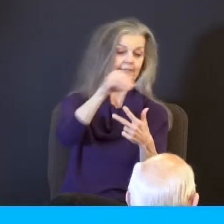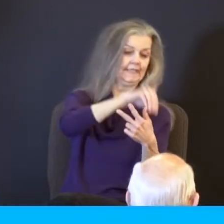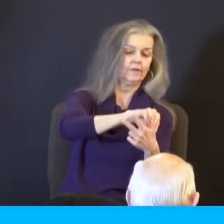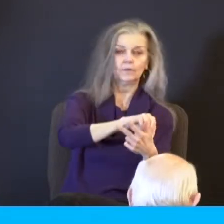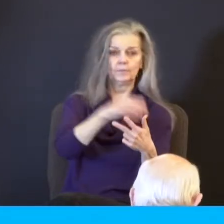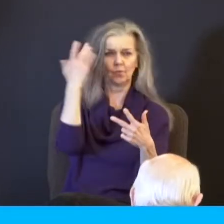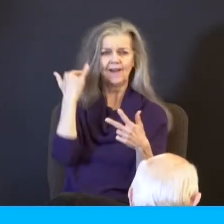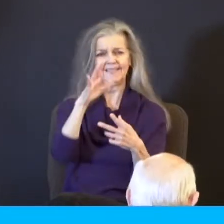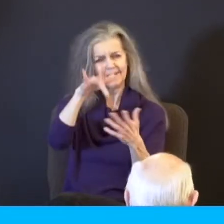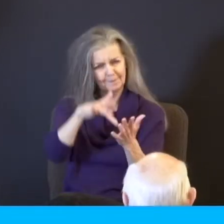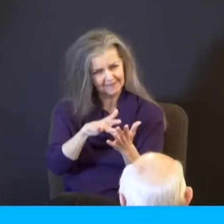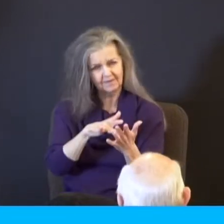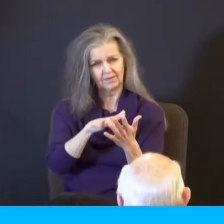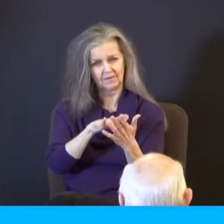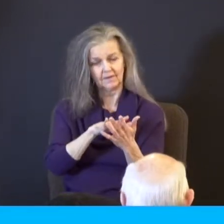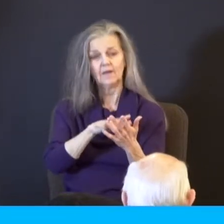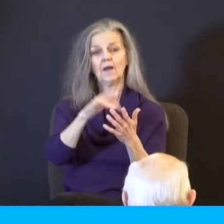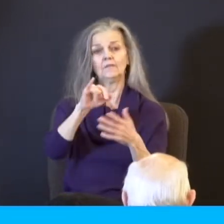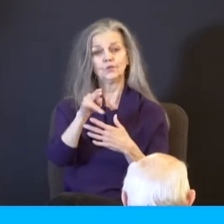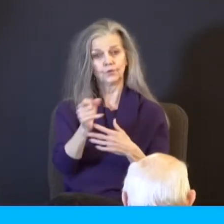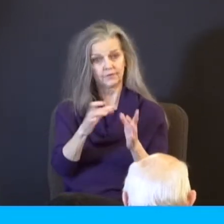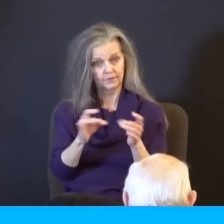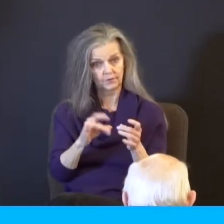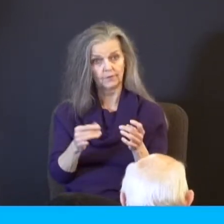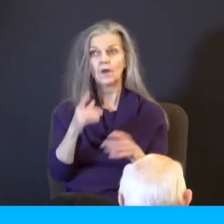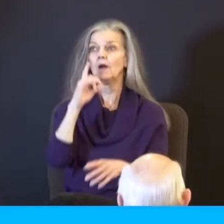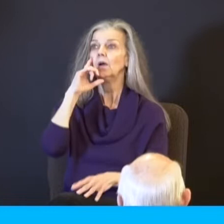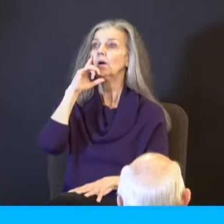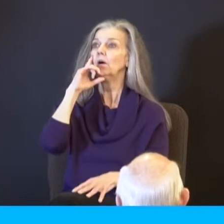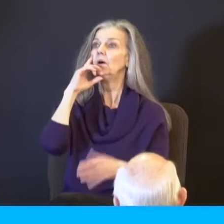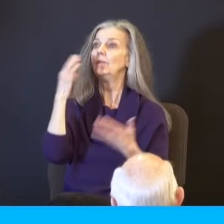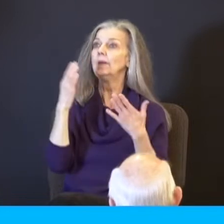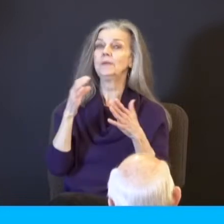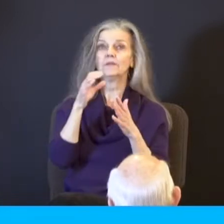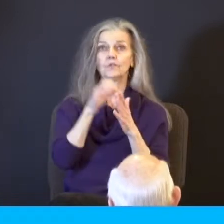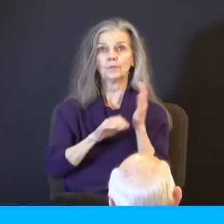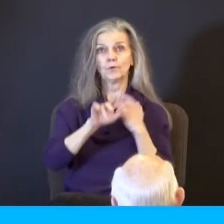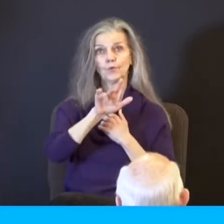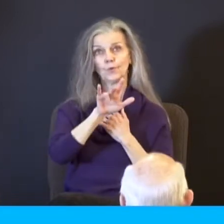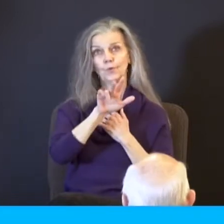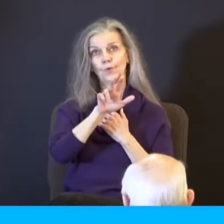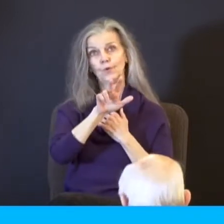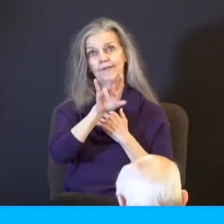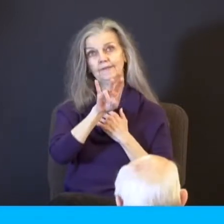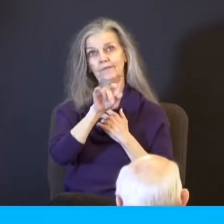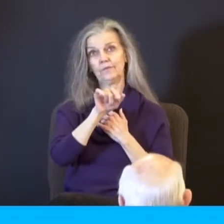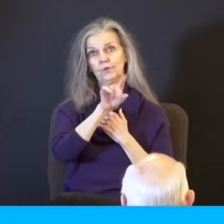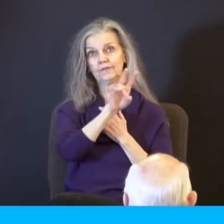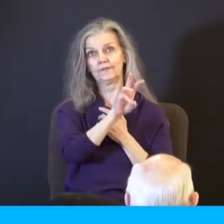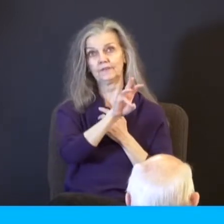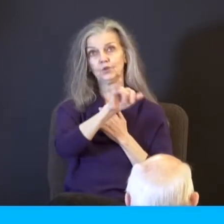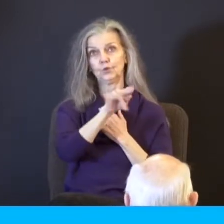here? And then it began to dawn on me, perhaps it could be from chapter 37, verse 26. Judah said unto